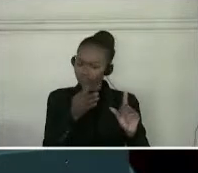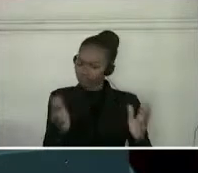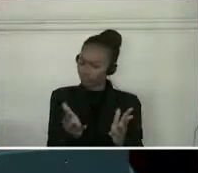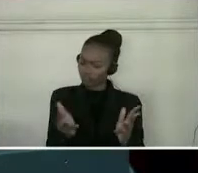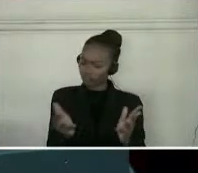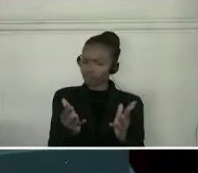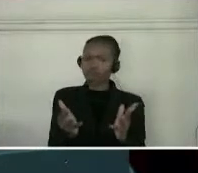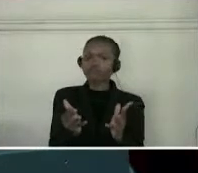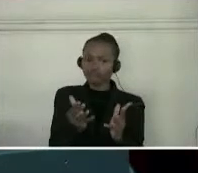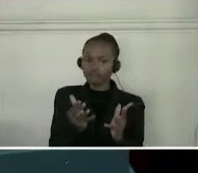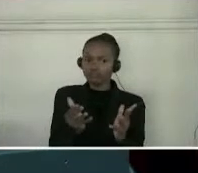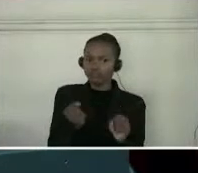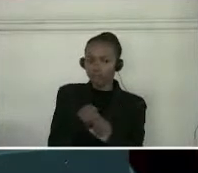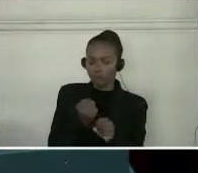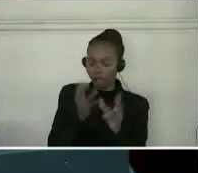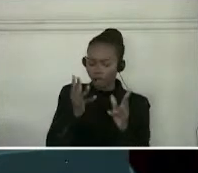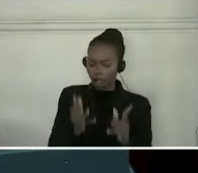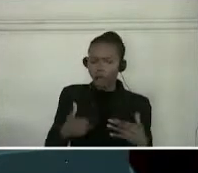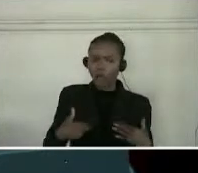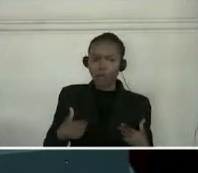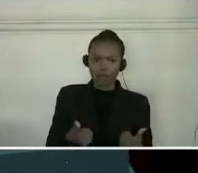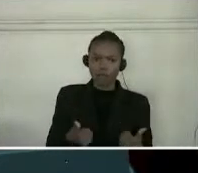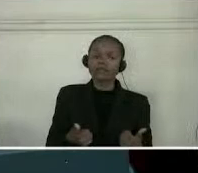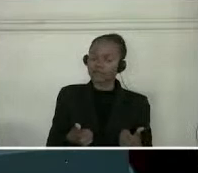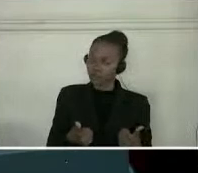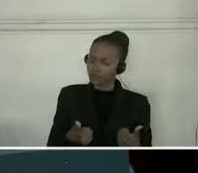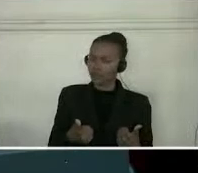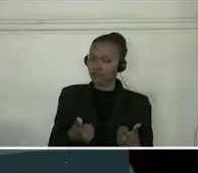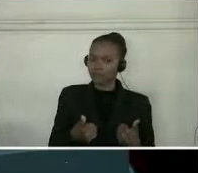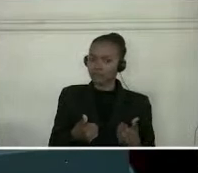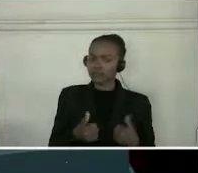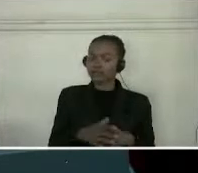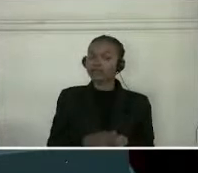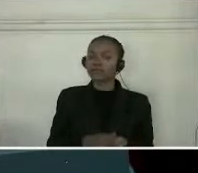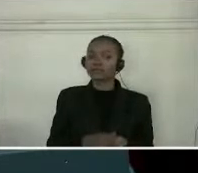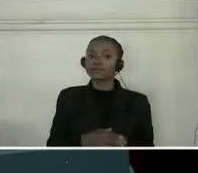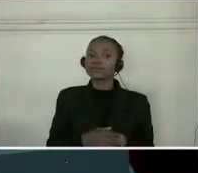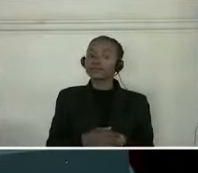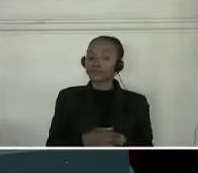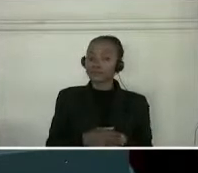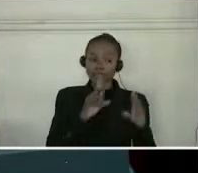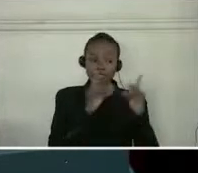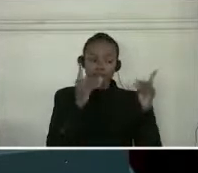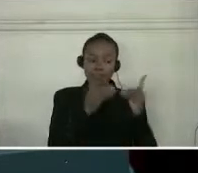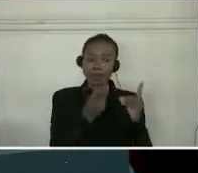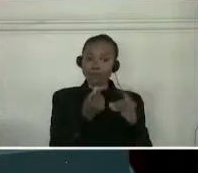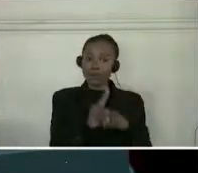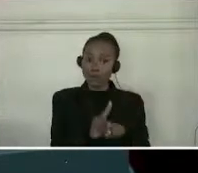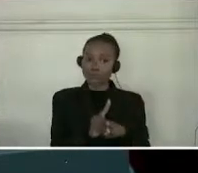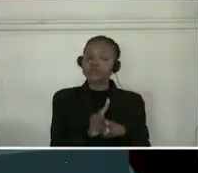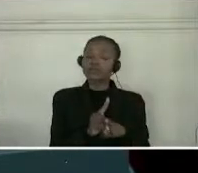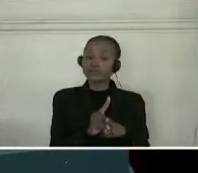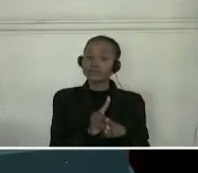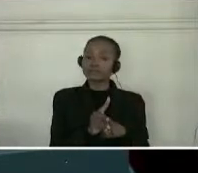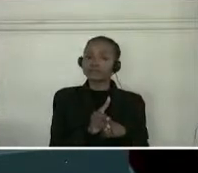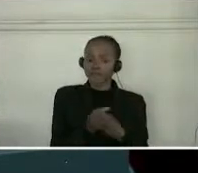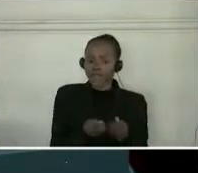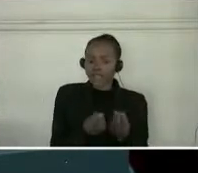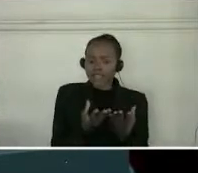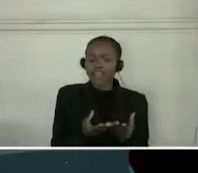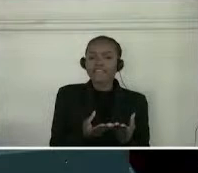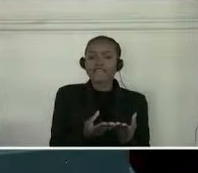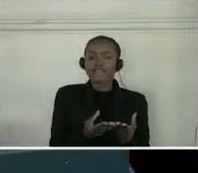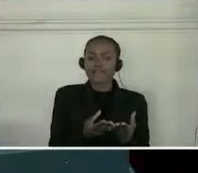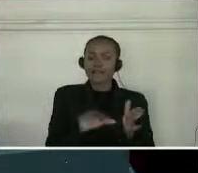other sector departments and the office of the premier the department will provide key activities that promote